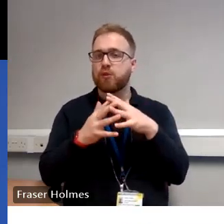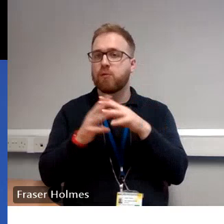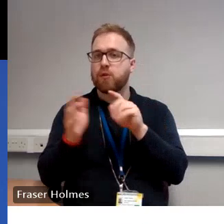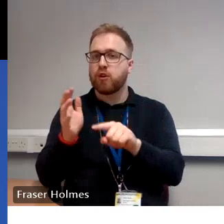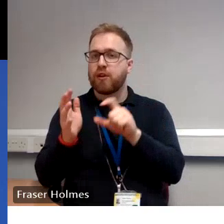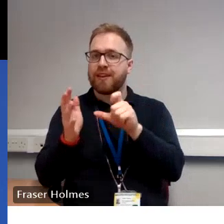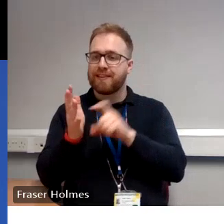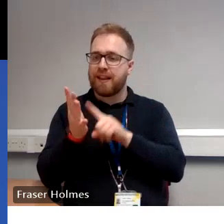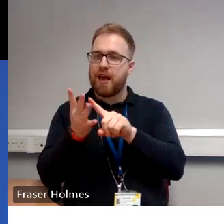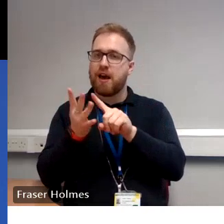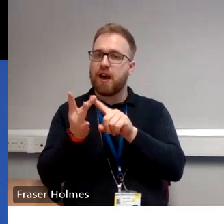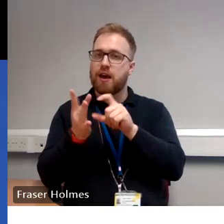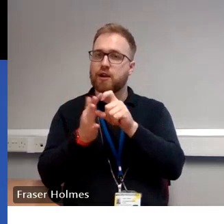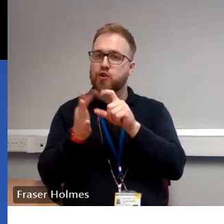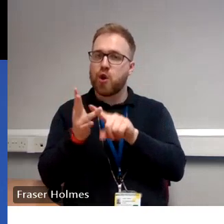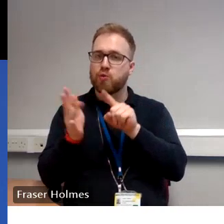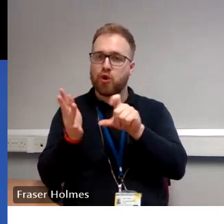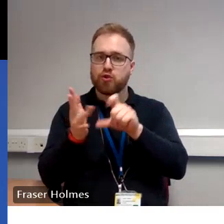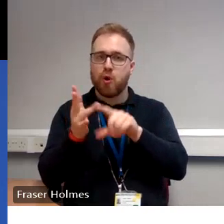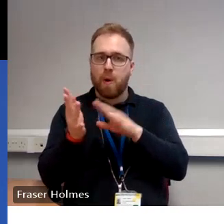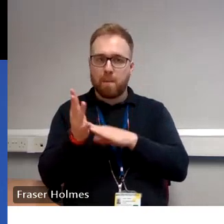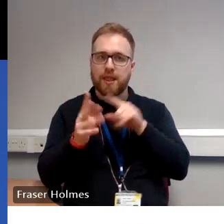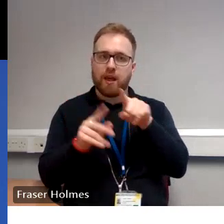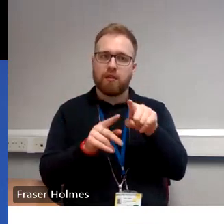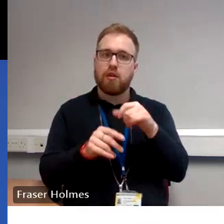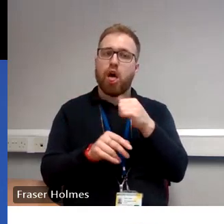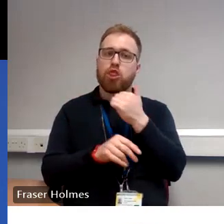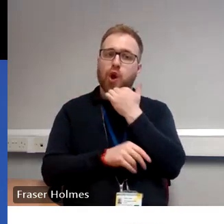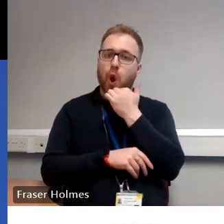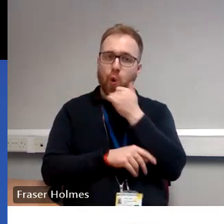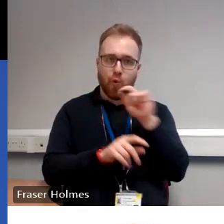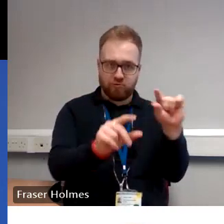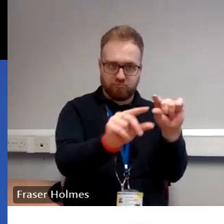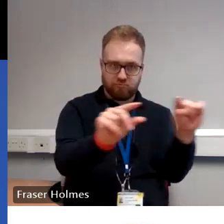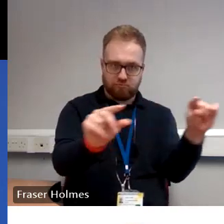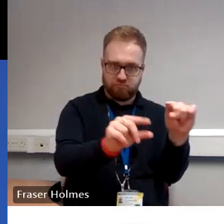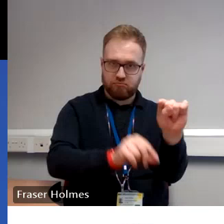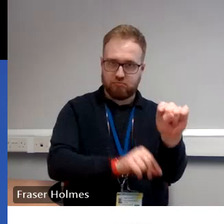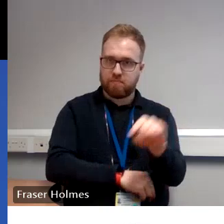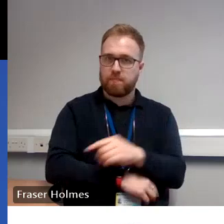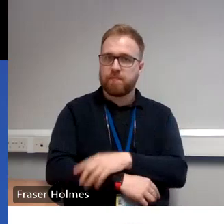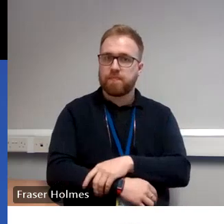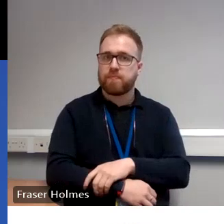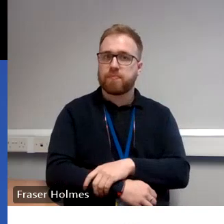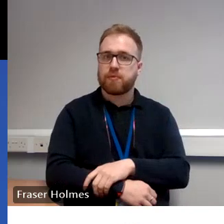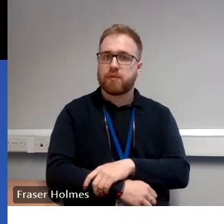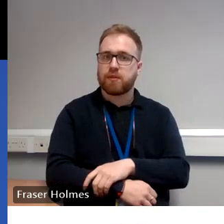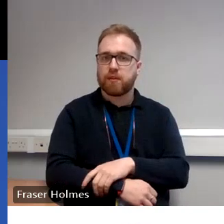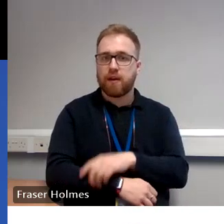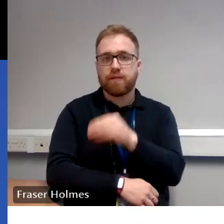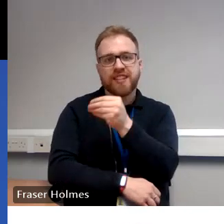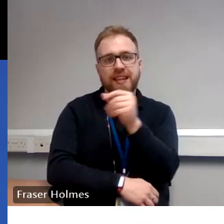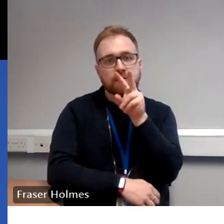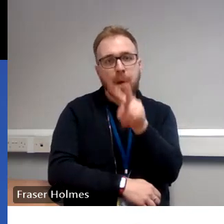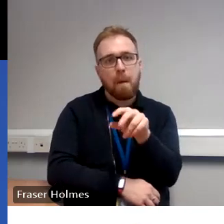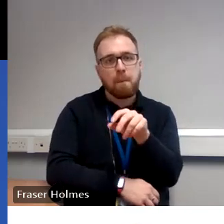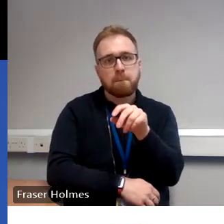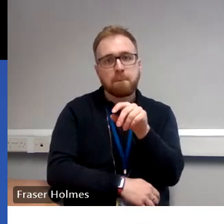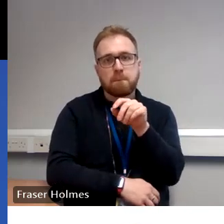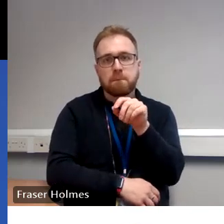www.slido.com and type in that code there, 1926535. So I can see some people have started to vote